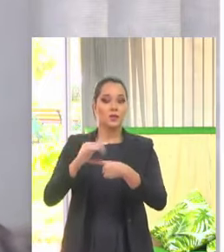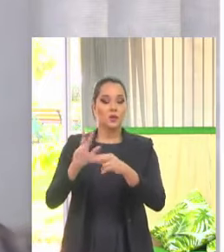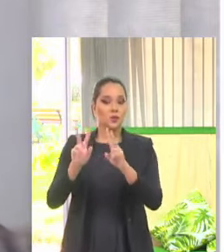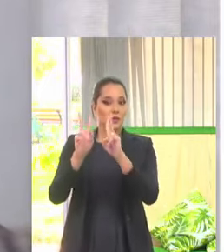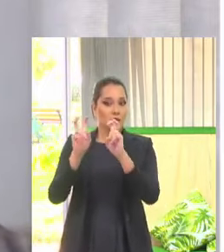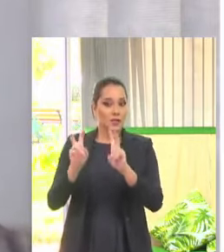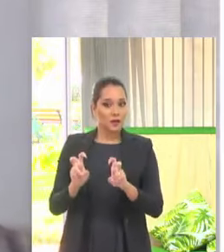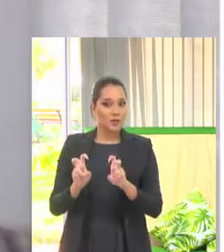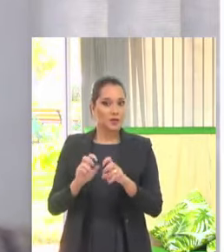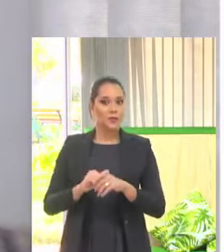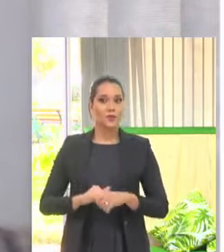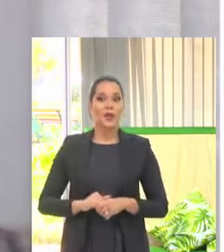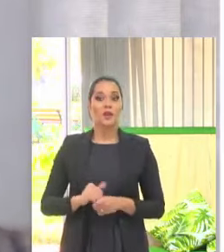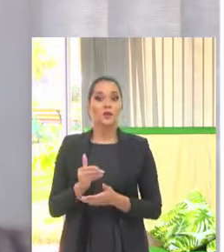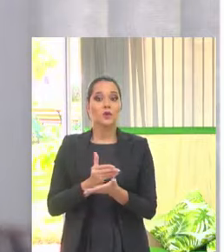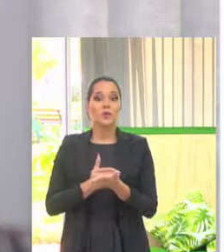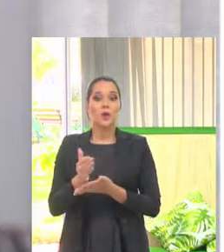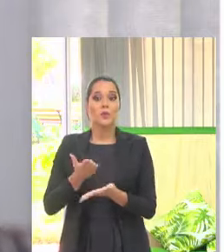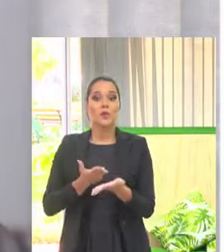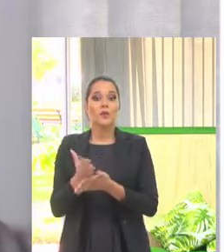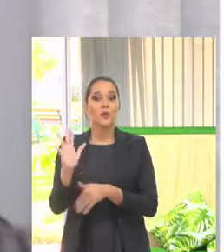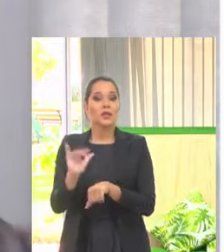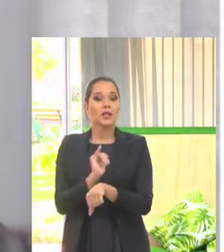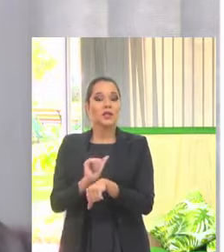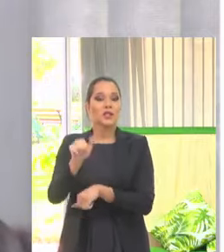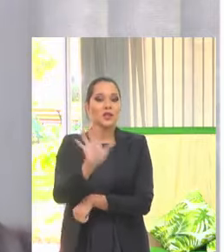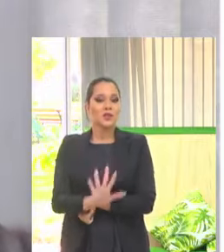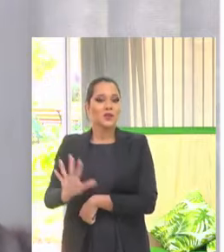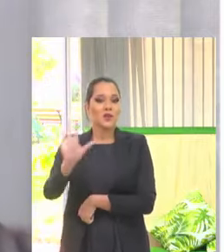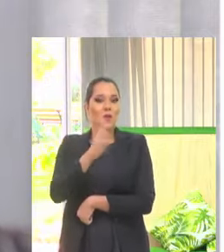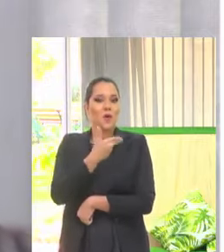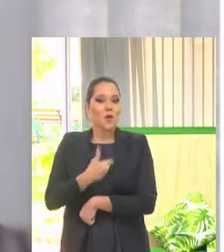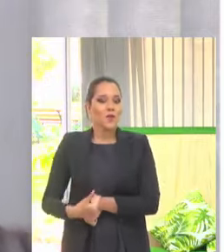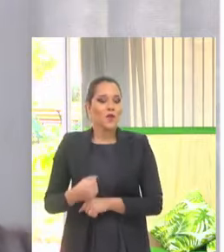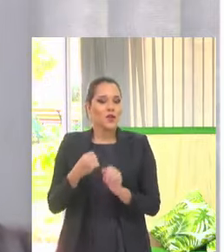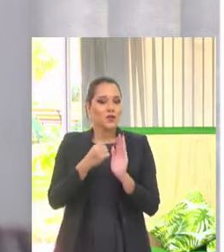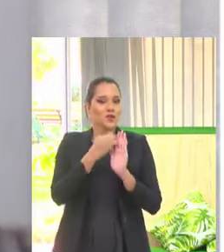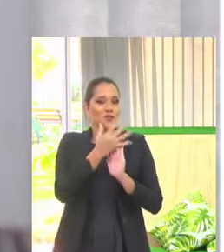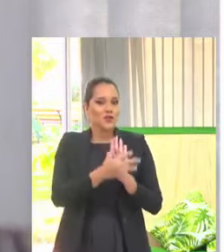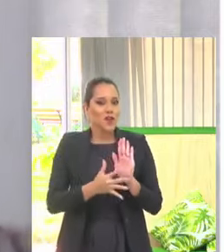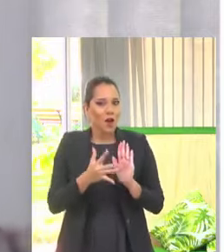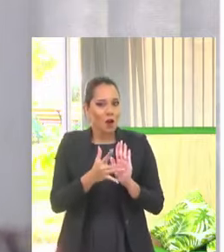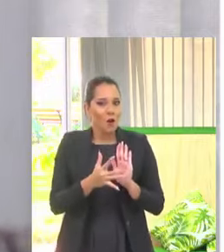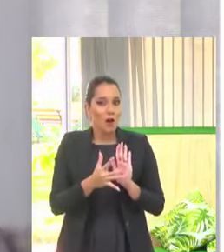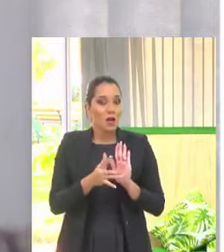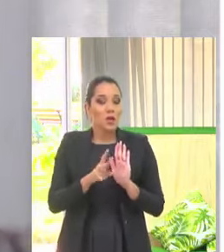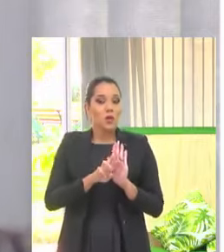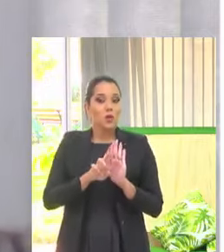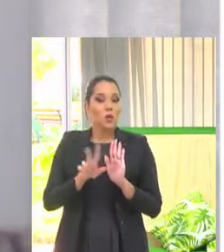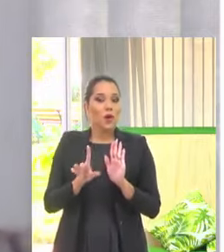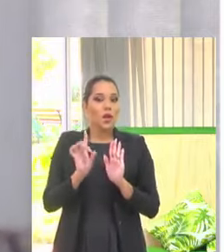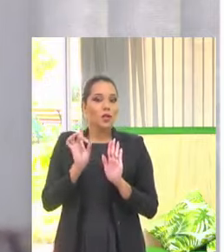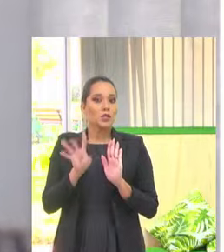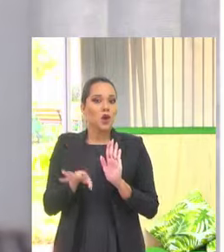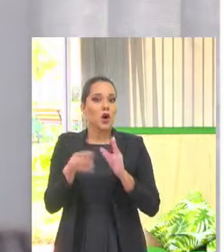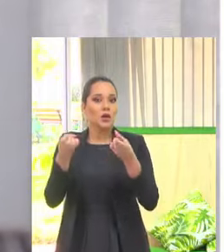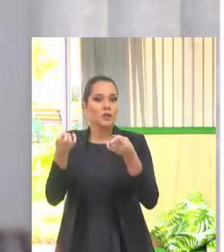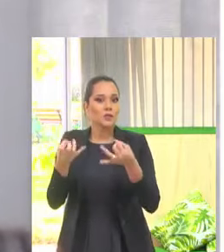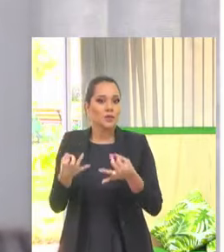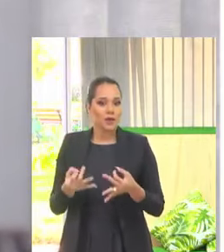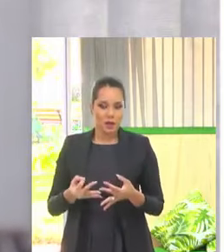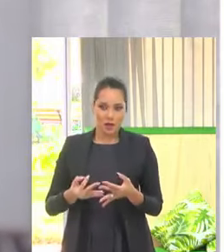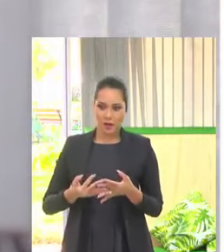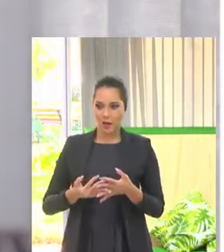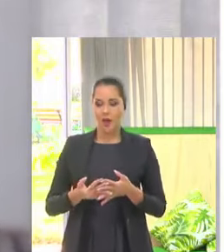just passed a national strategy for digital government, which not only defines digital public infrastructures,